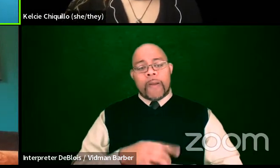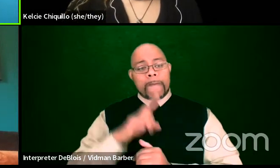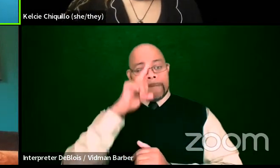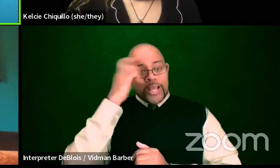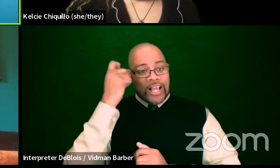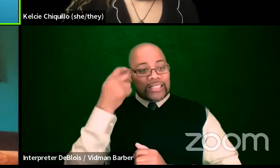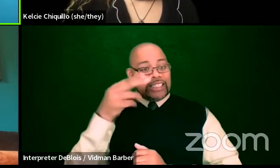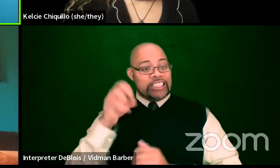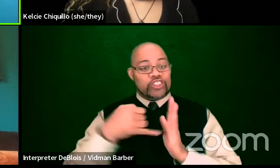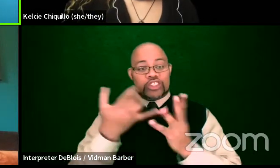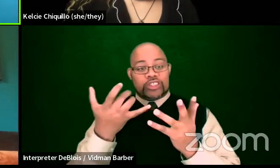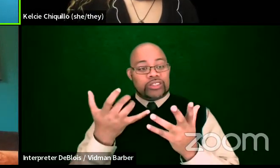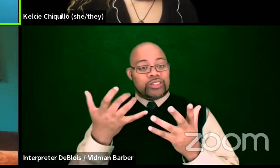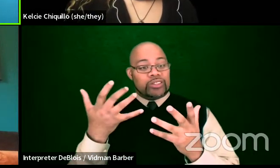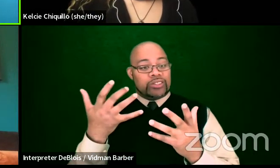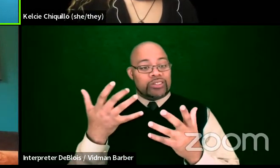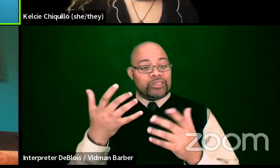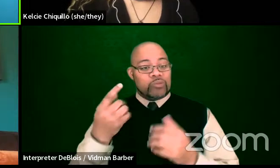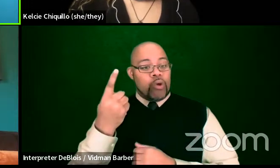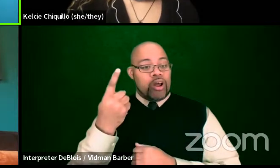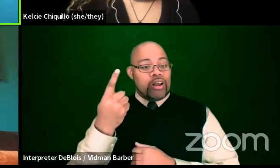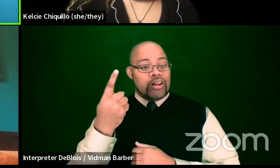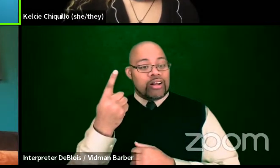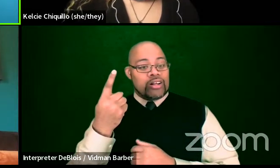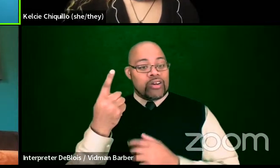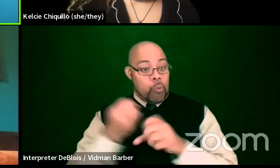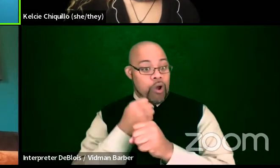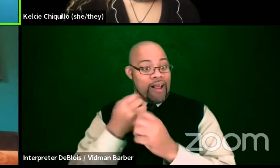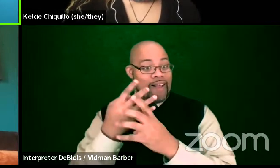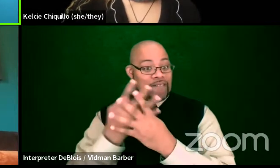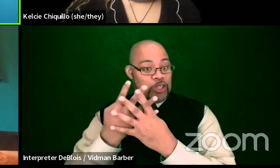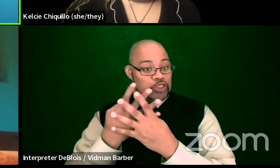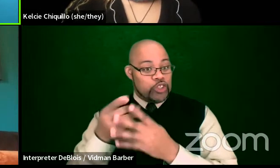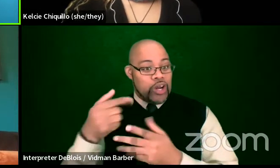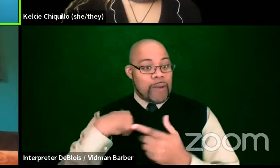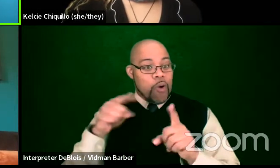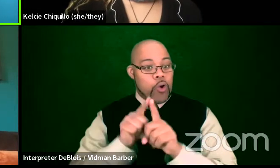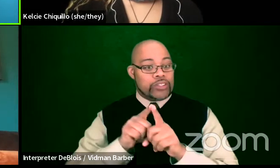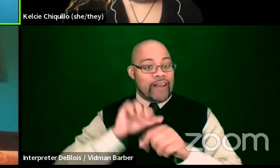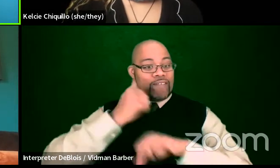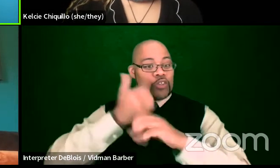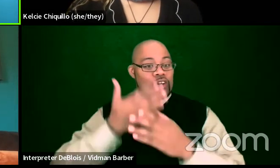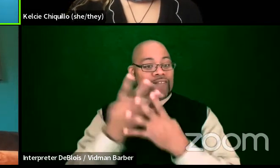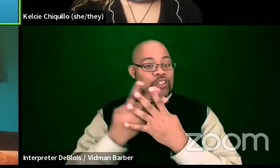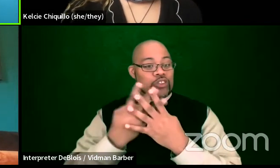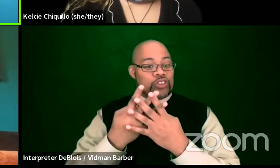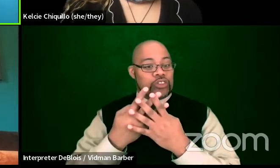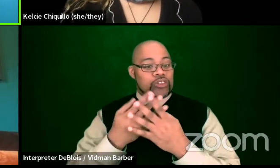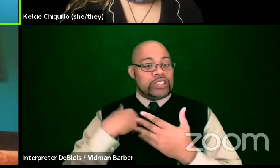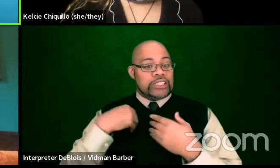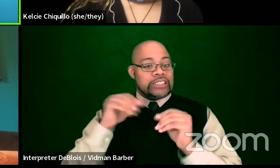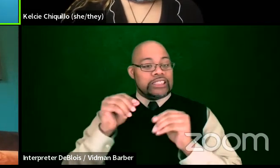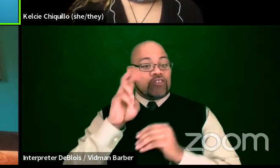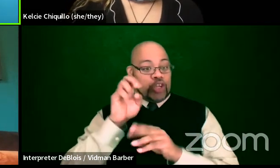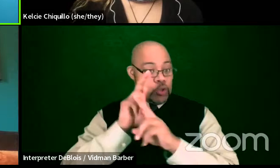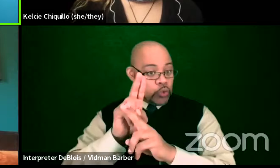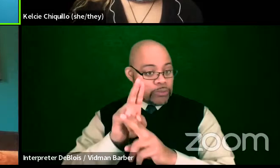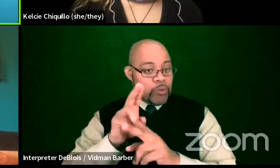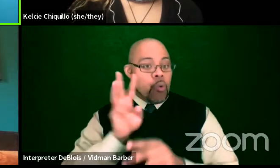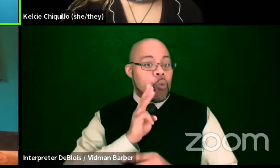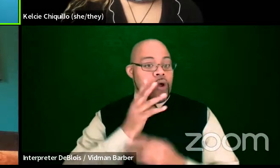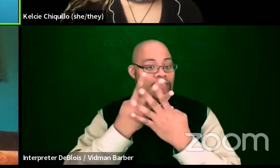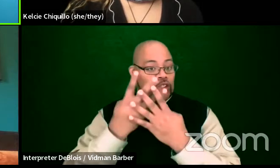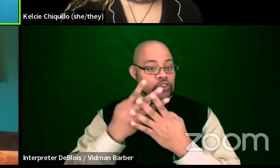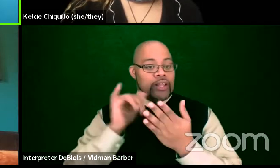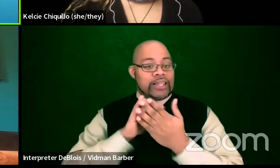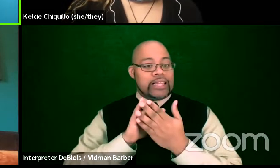because he just won a filter. So I'm also the founder of Filter. I sell reusable water